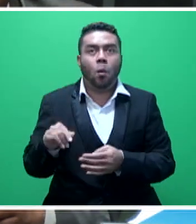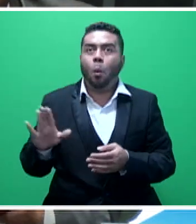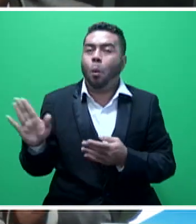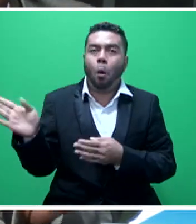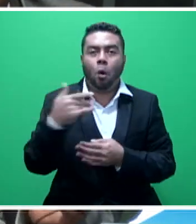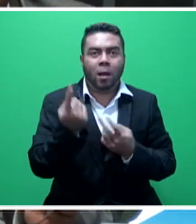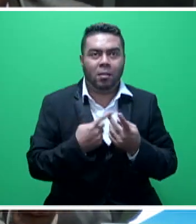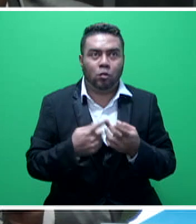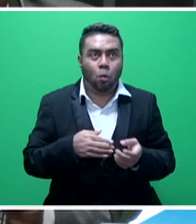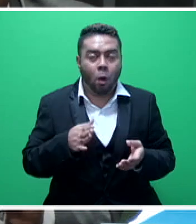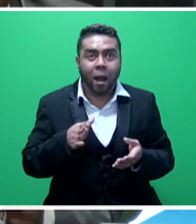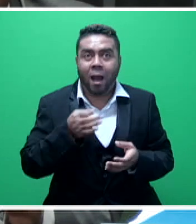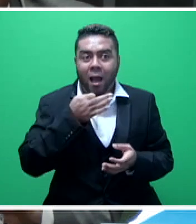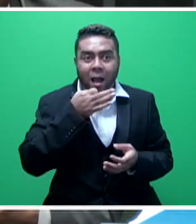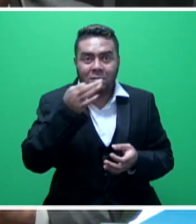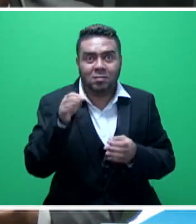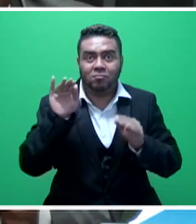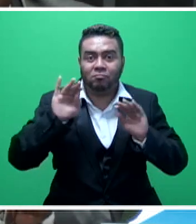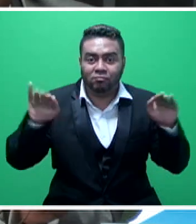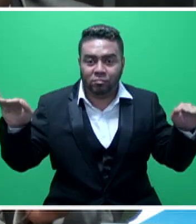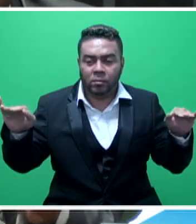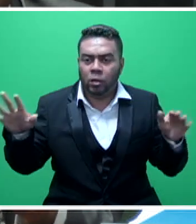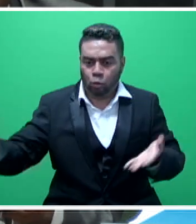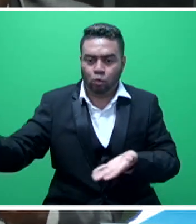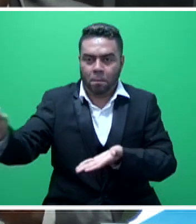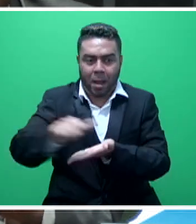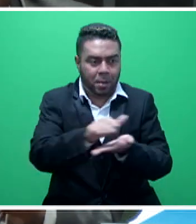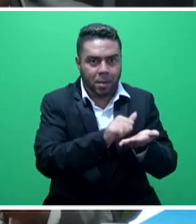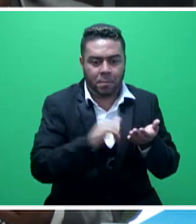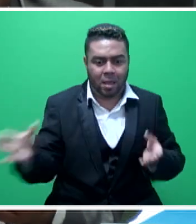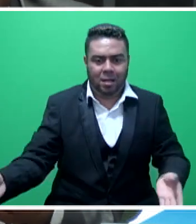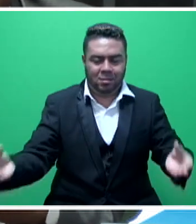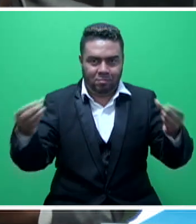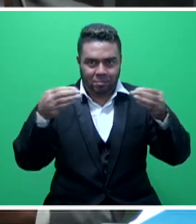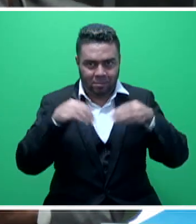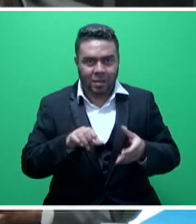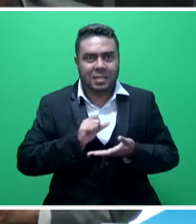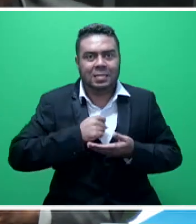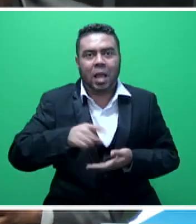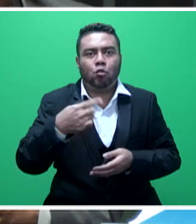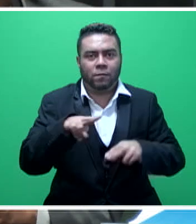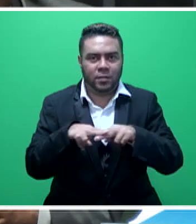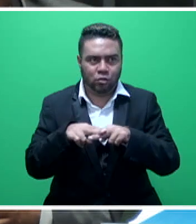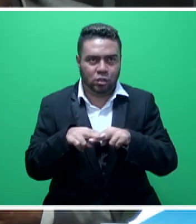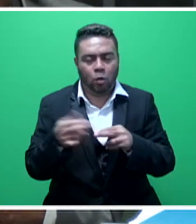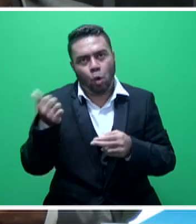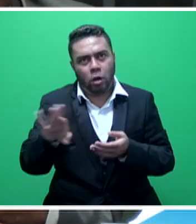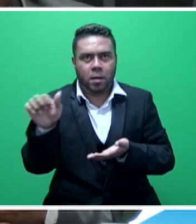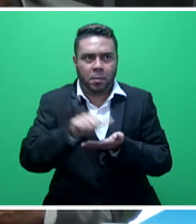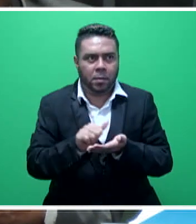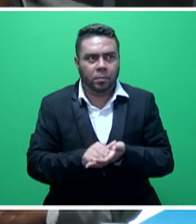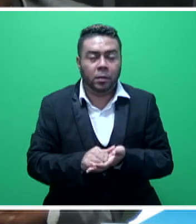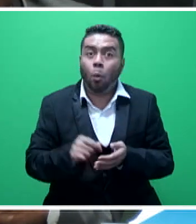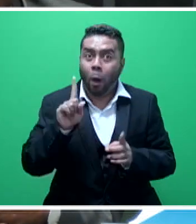assist in approaching contracted wholesalers who released and sent out equipment and medical supplies that we already had purchased. I would like to give